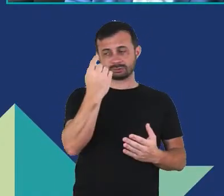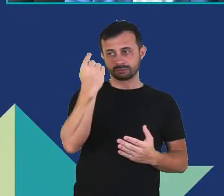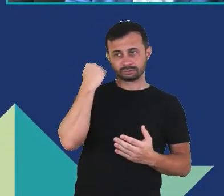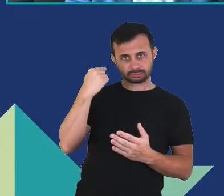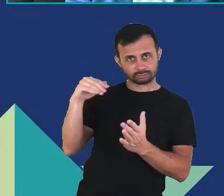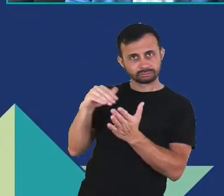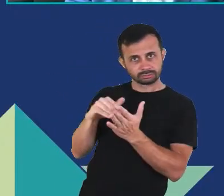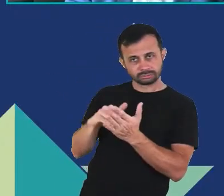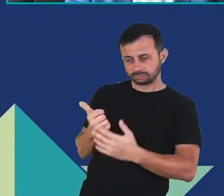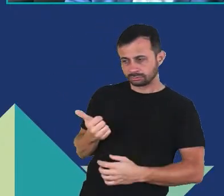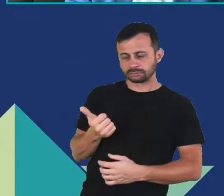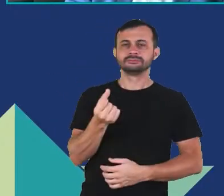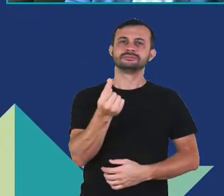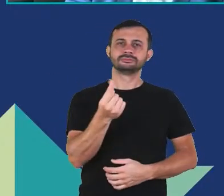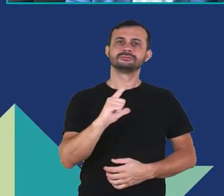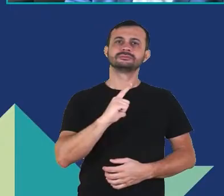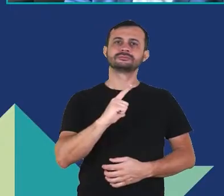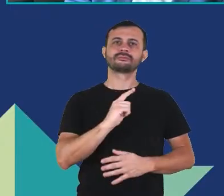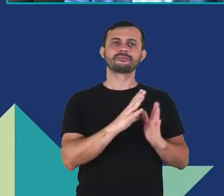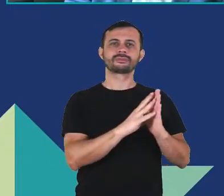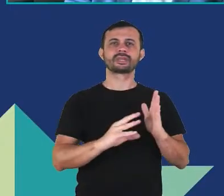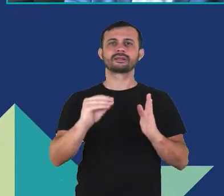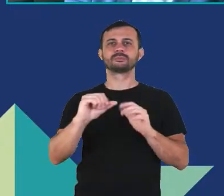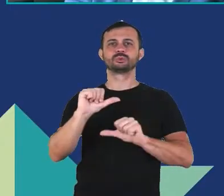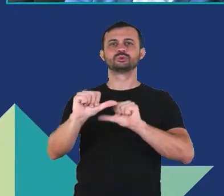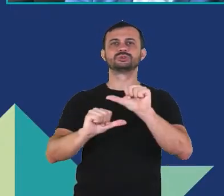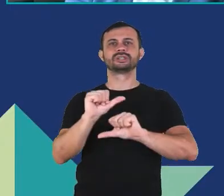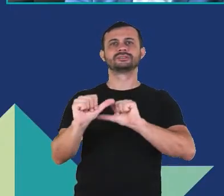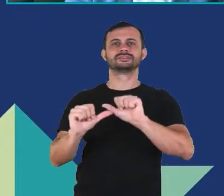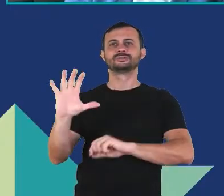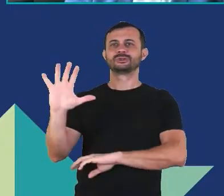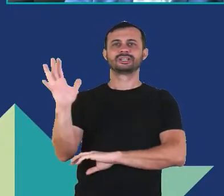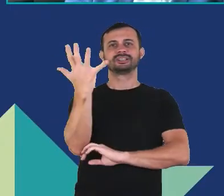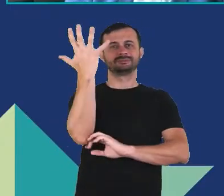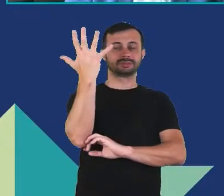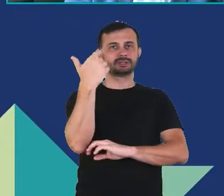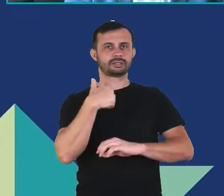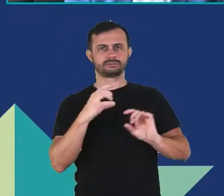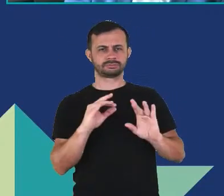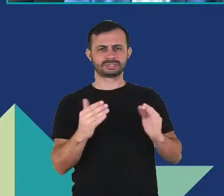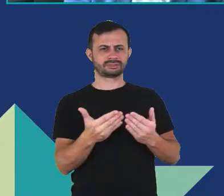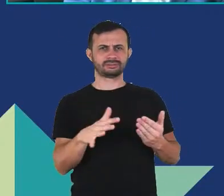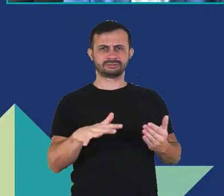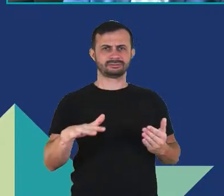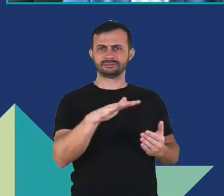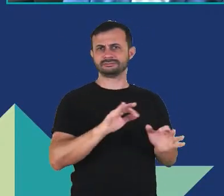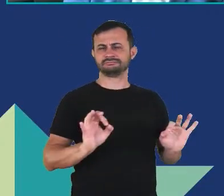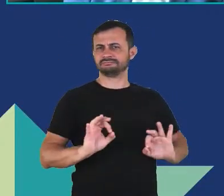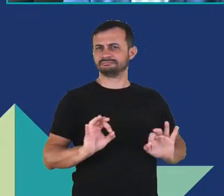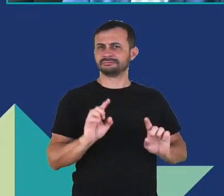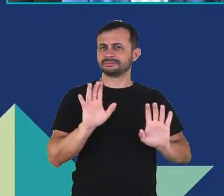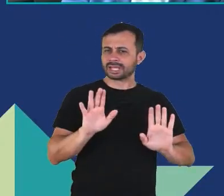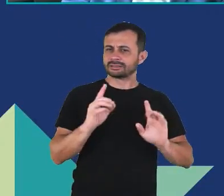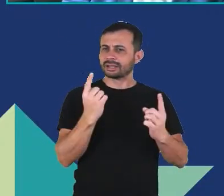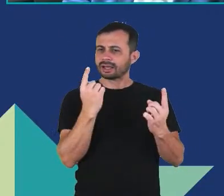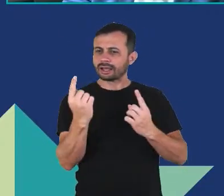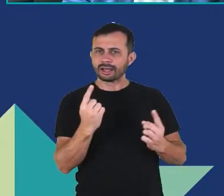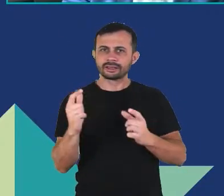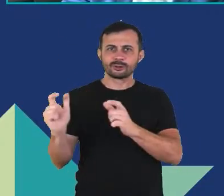change models. Not a specialist in climate change models, but each site, each location,